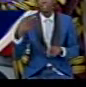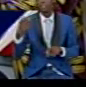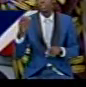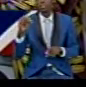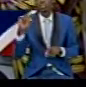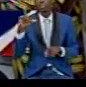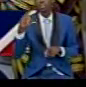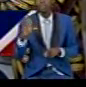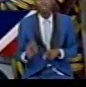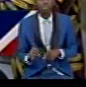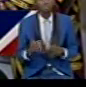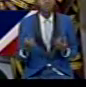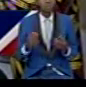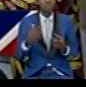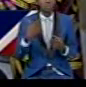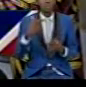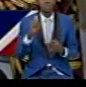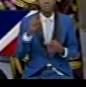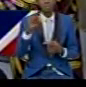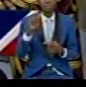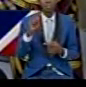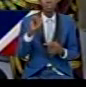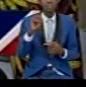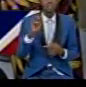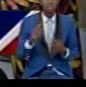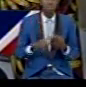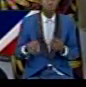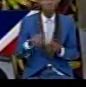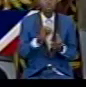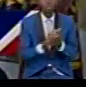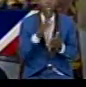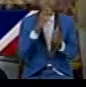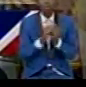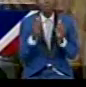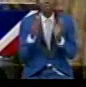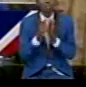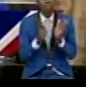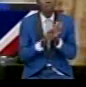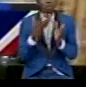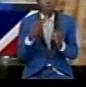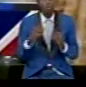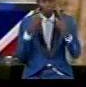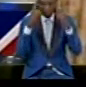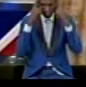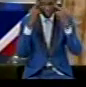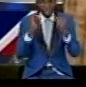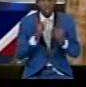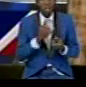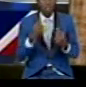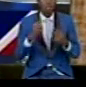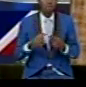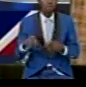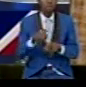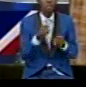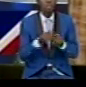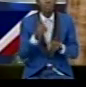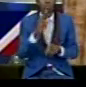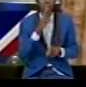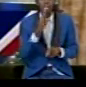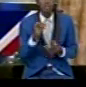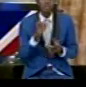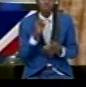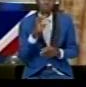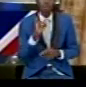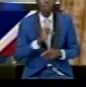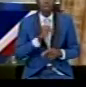Galatians, to you that are without the law of Moses, I came to you, and as you are, so I am. And